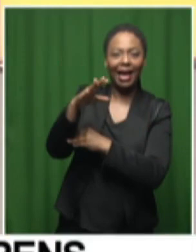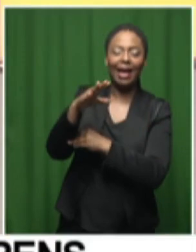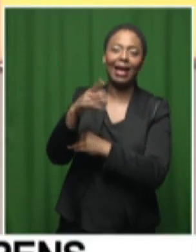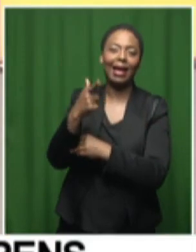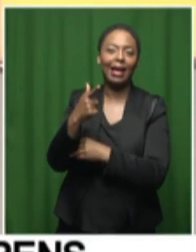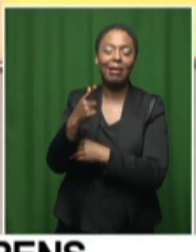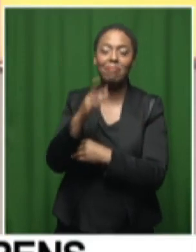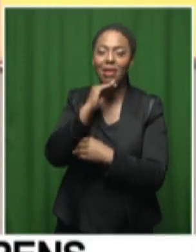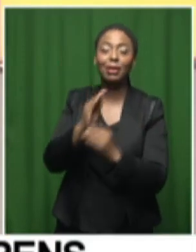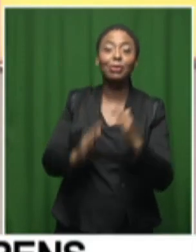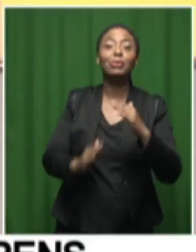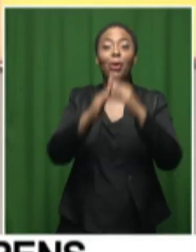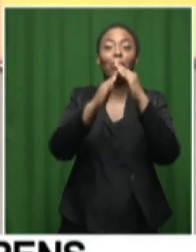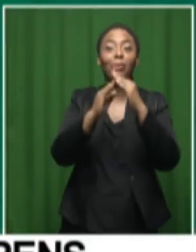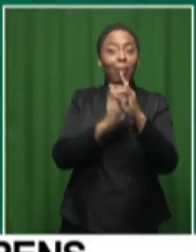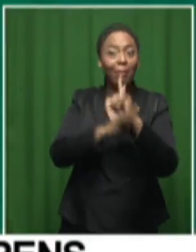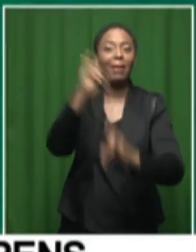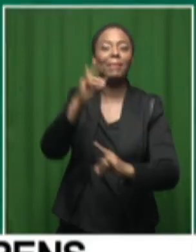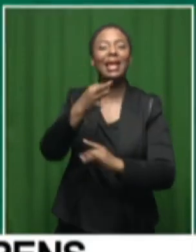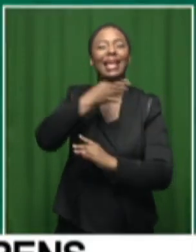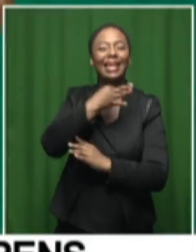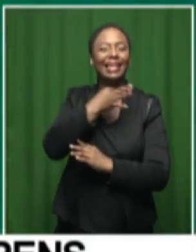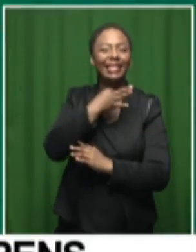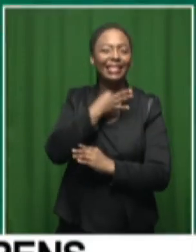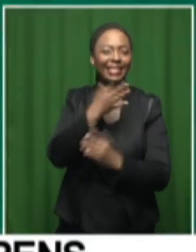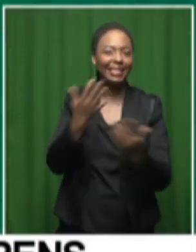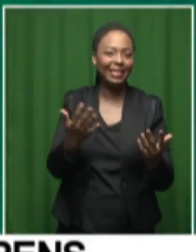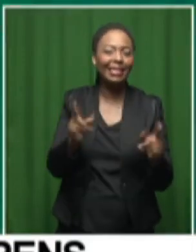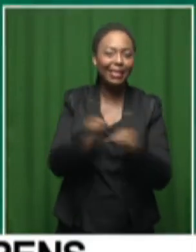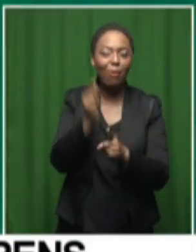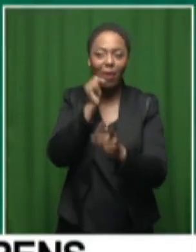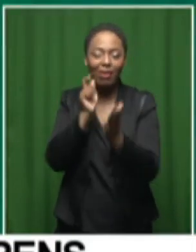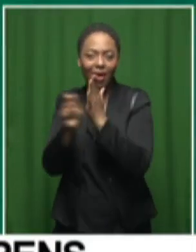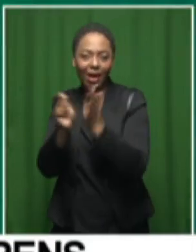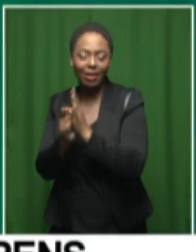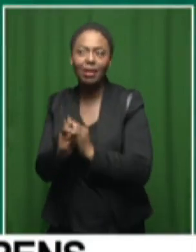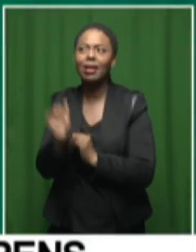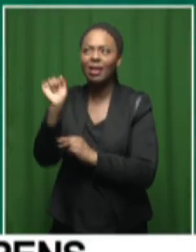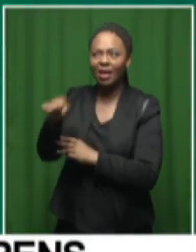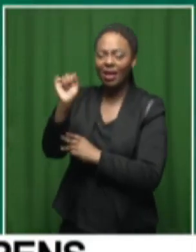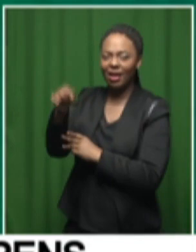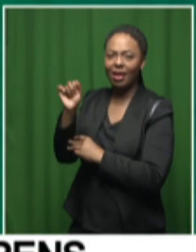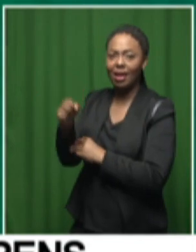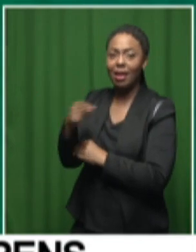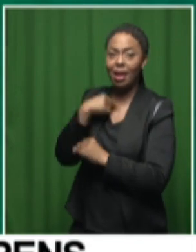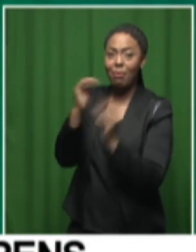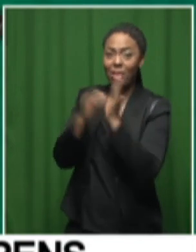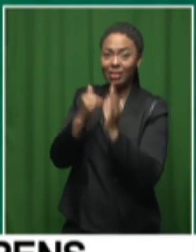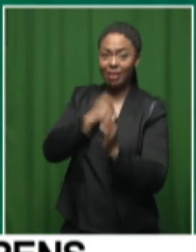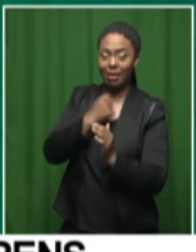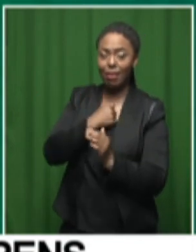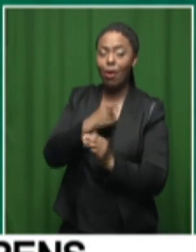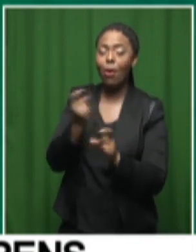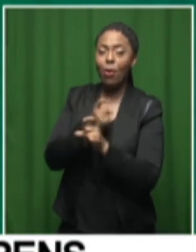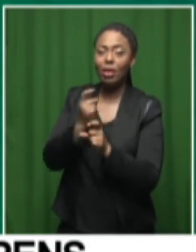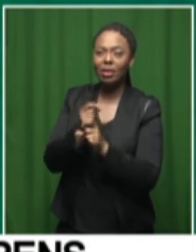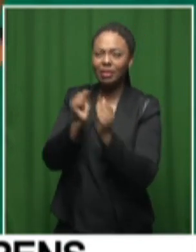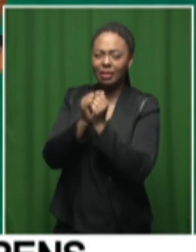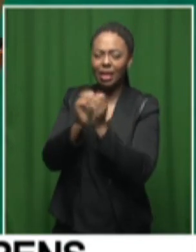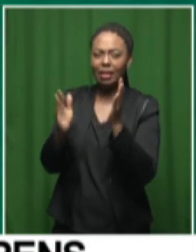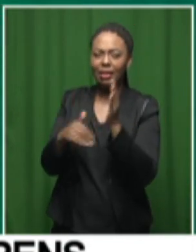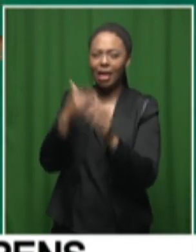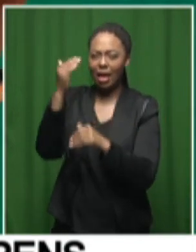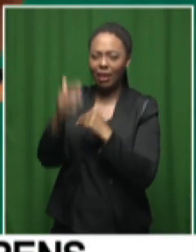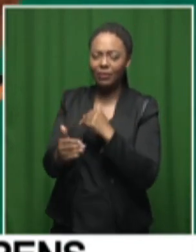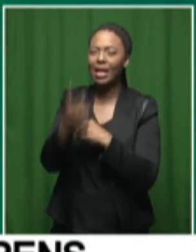English come alive. And you're actually right, because now that I think about it, in matric, I only started understanding Macbeth properly after actually